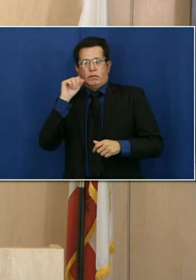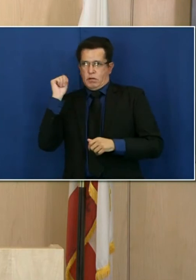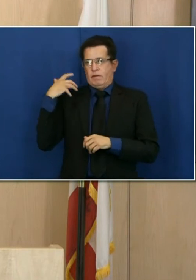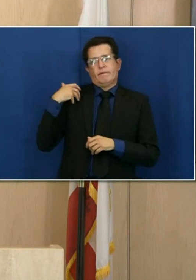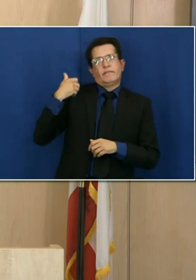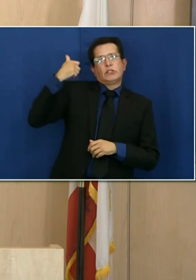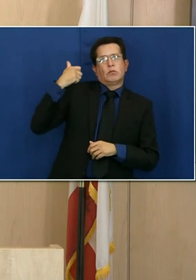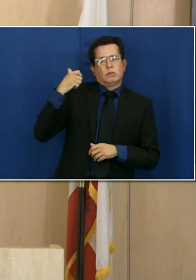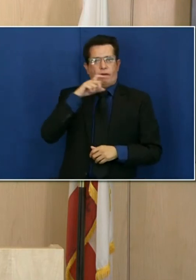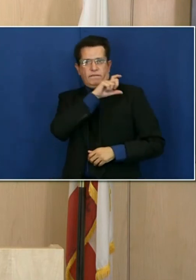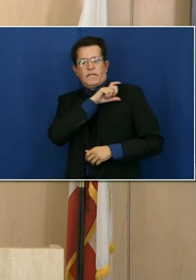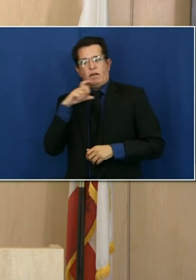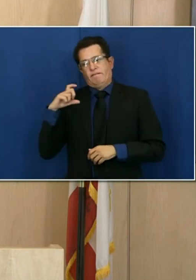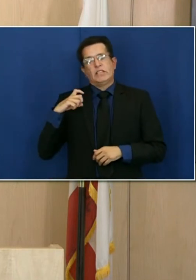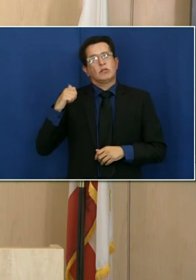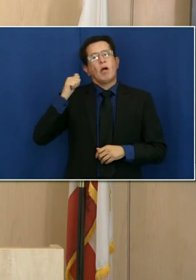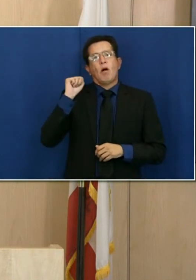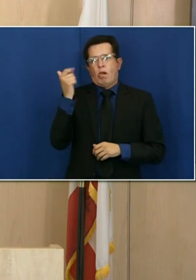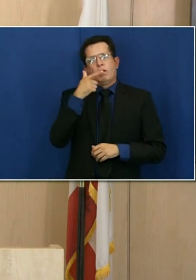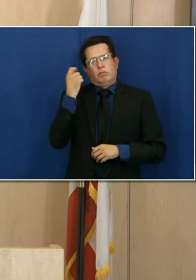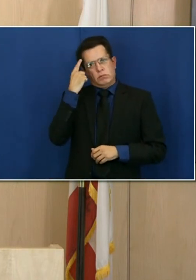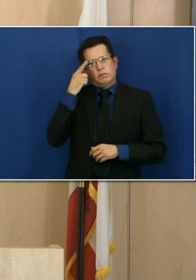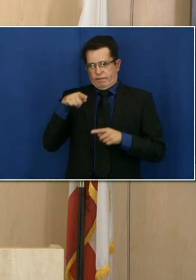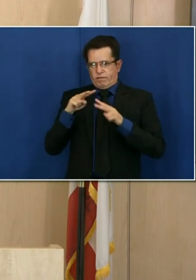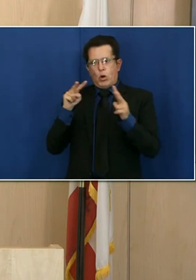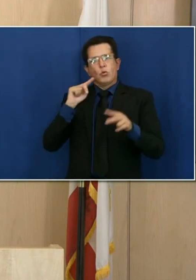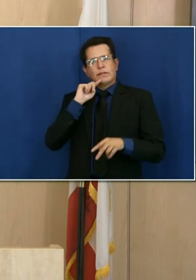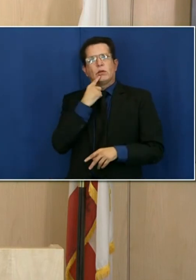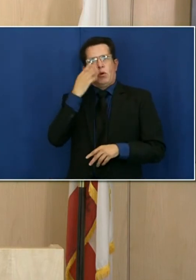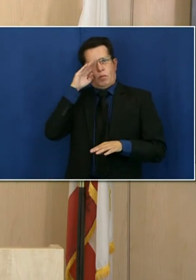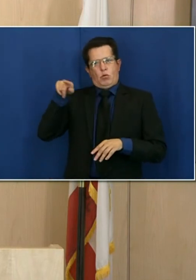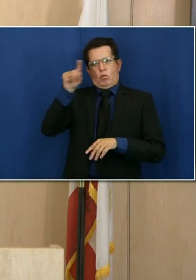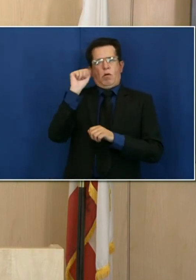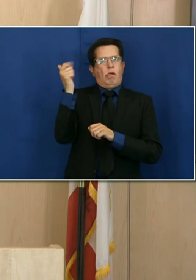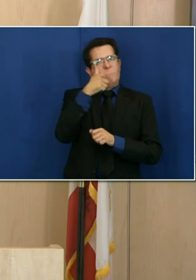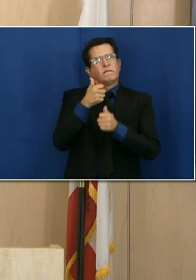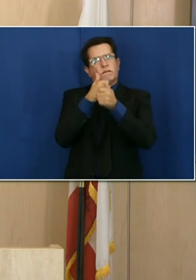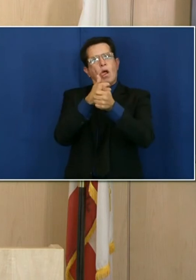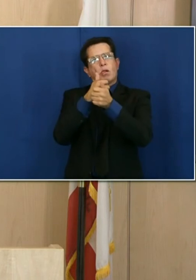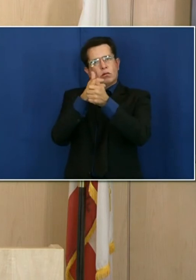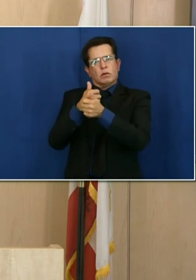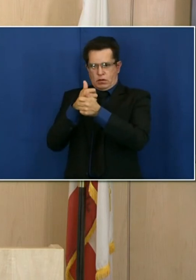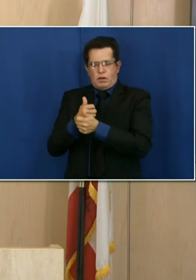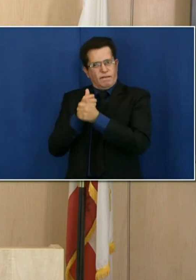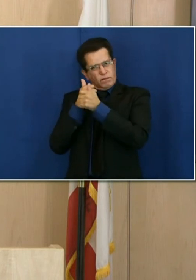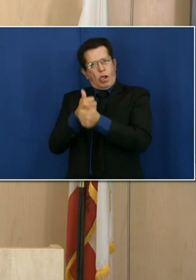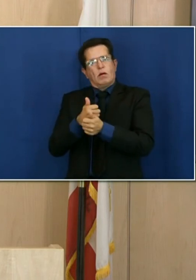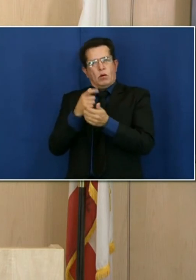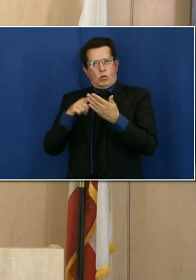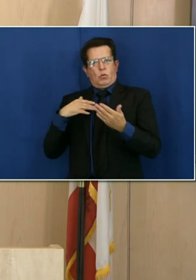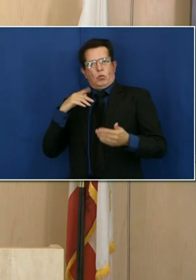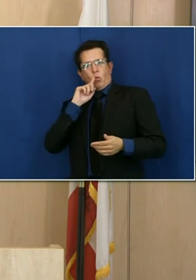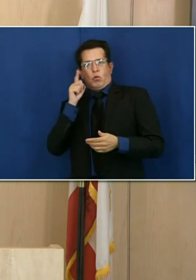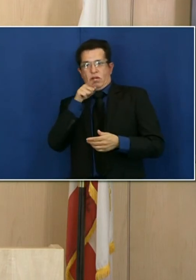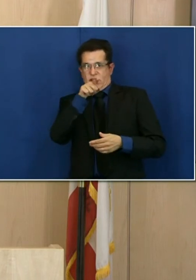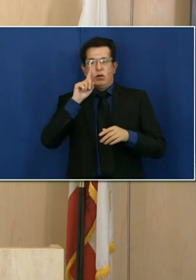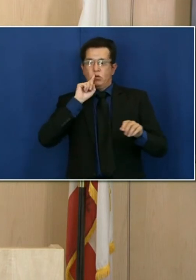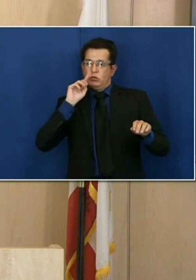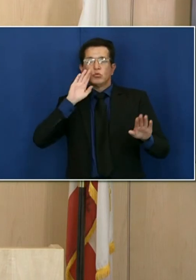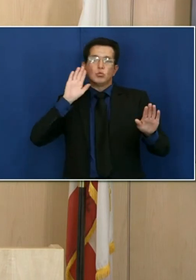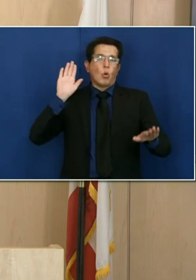realize that this is a very serious situation we find ourselves in, and basically abide by those things that they were sworn in